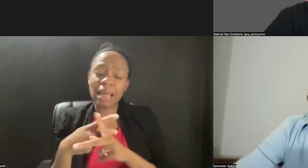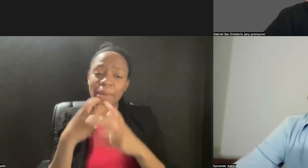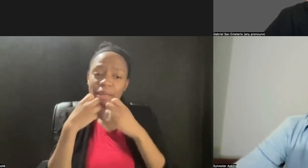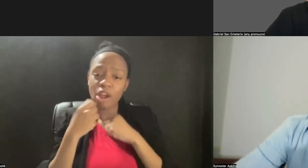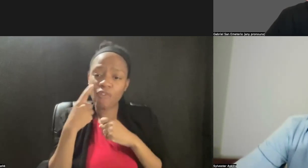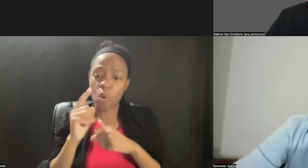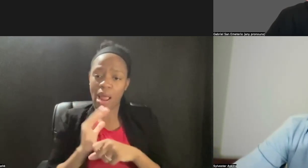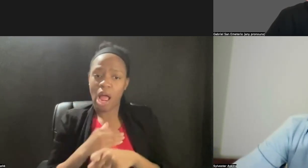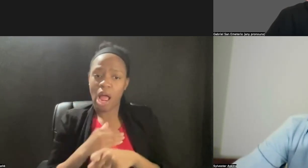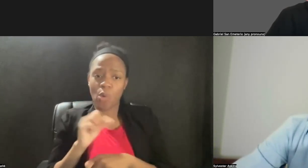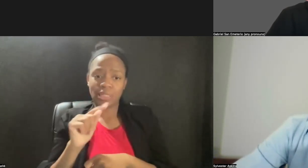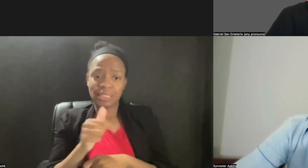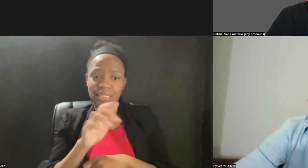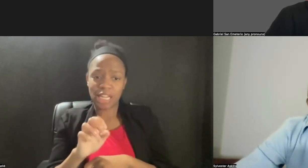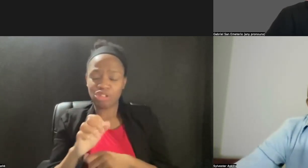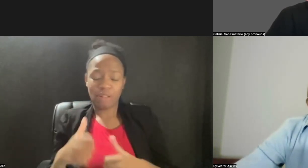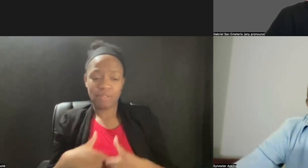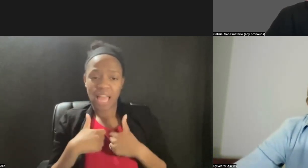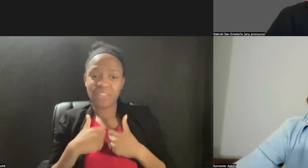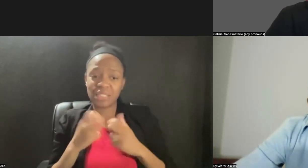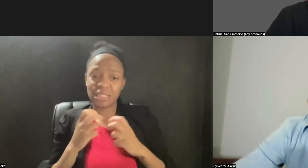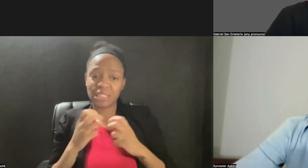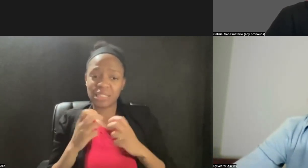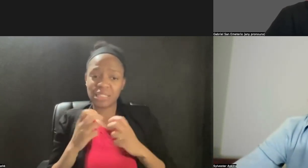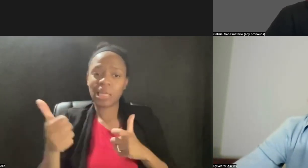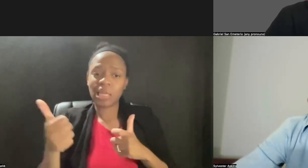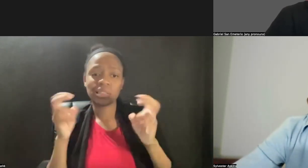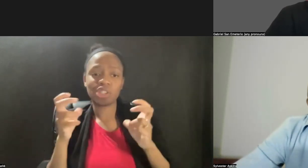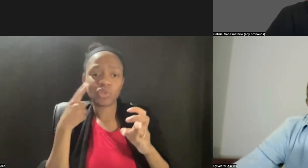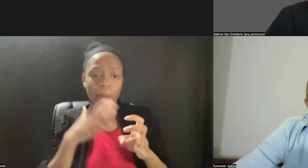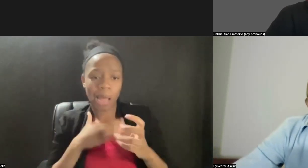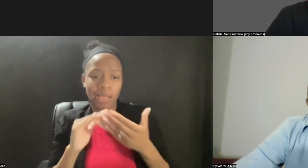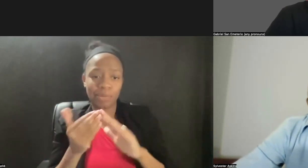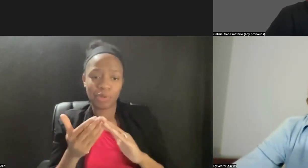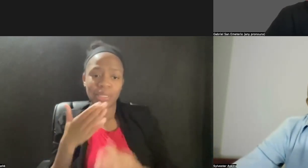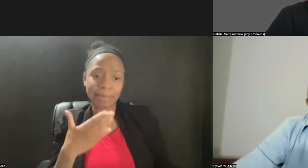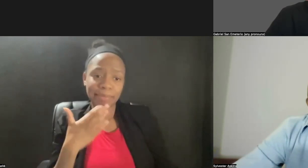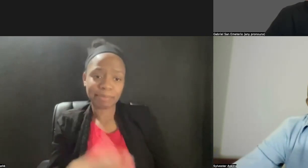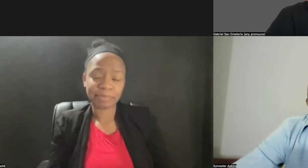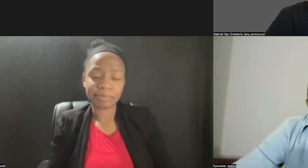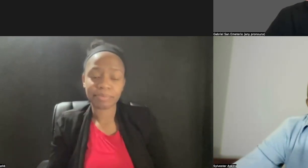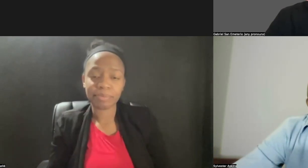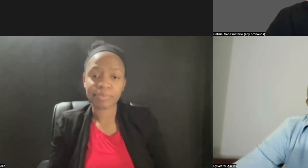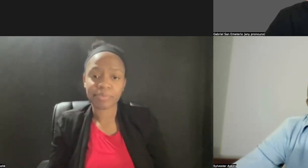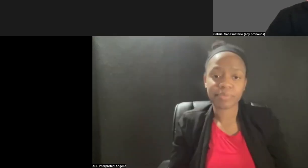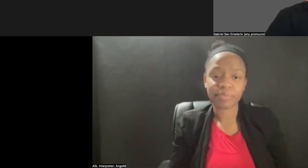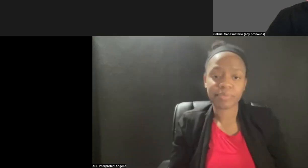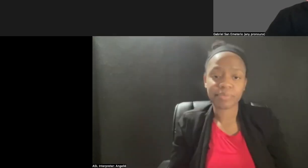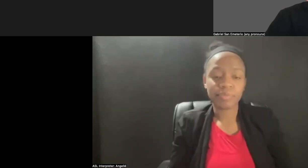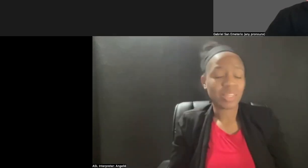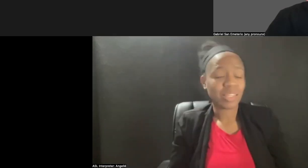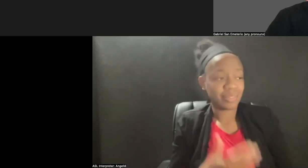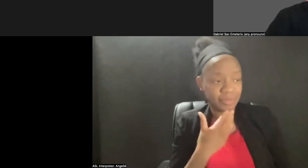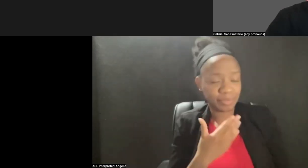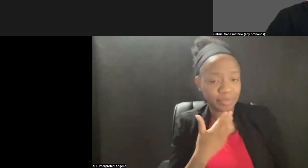think is the main issue for my community. Thank you. Thank you, Sylvester. And yes, we